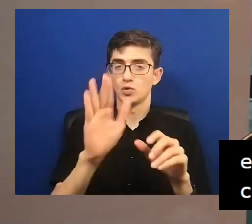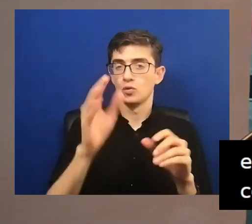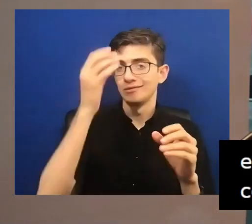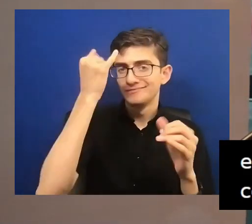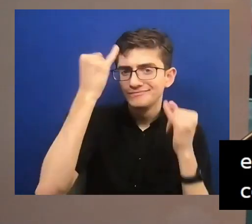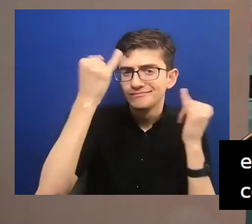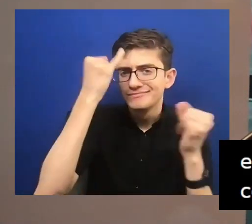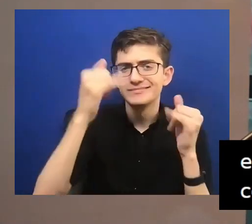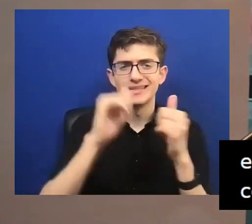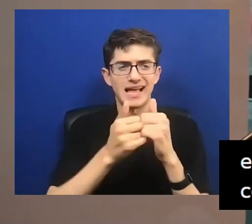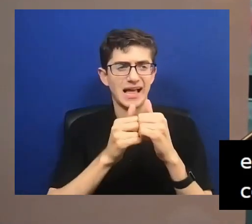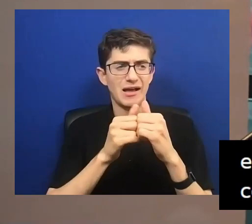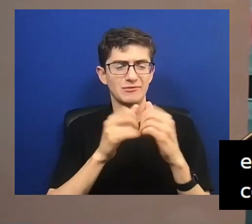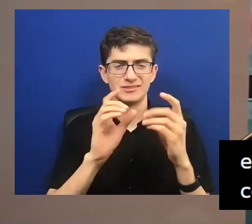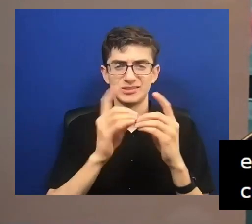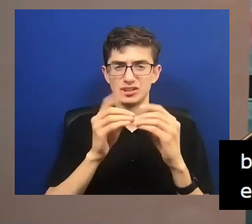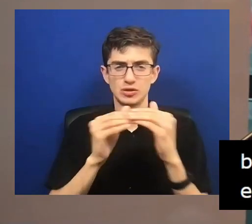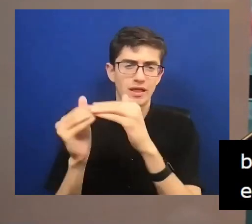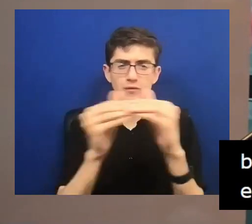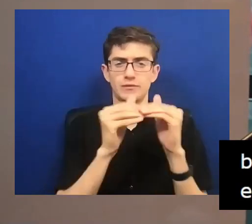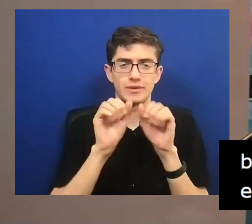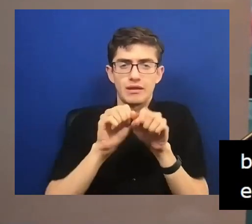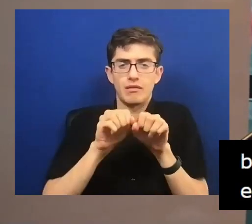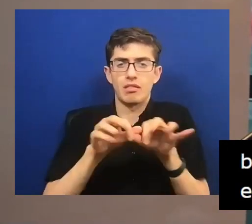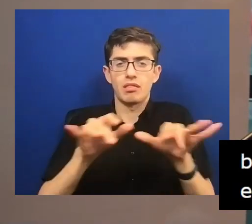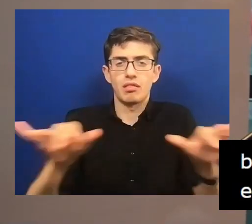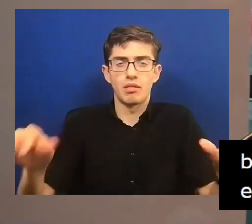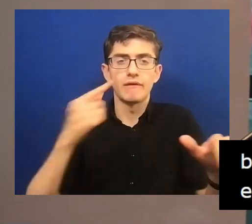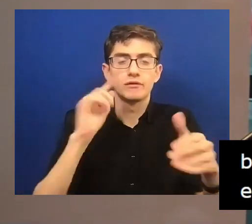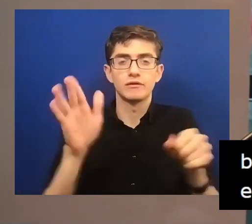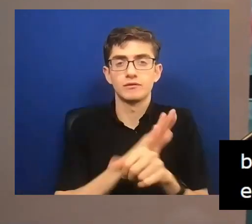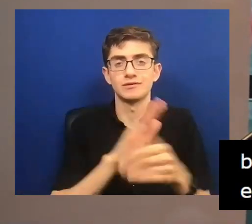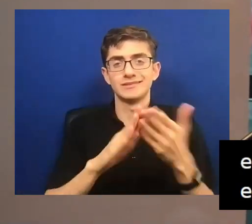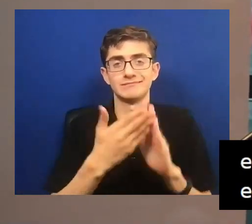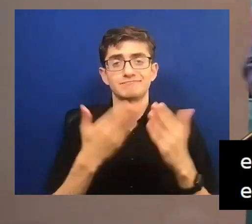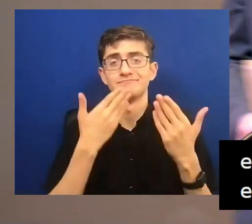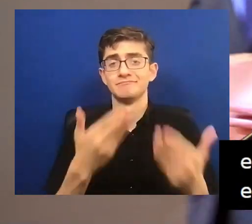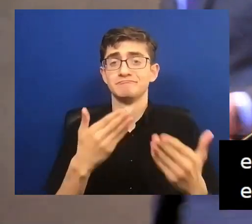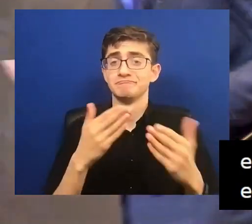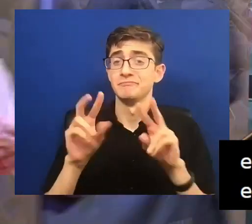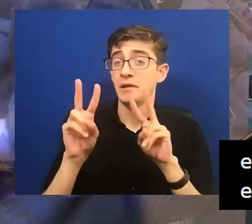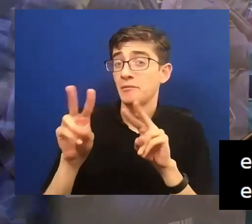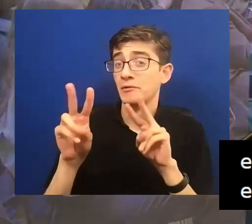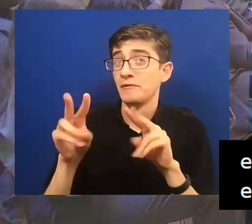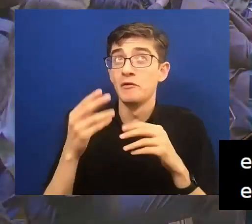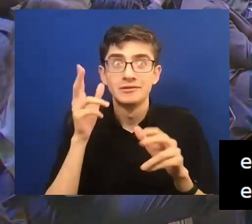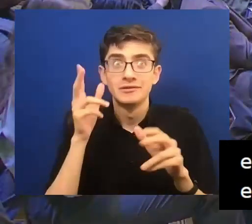city. Thank you. Hope you all have a great evening. Looking forward to hearing from you all.